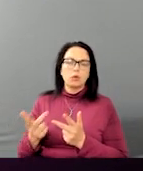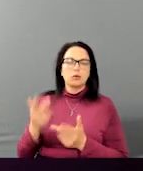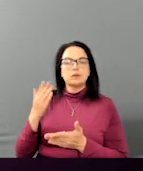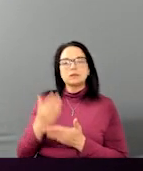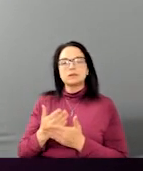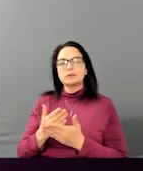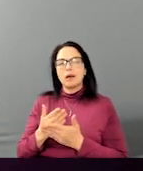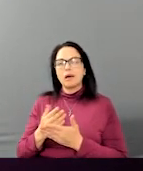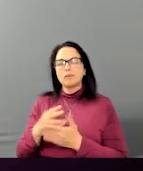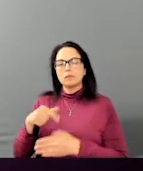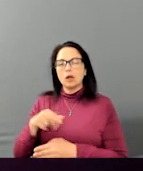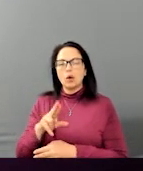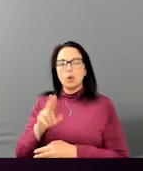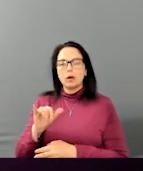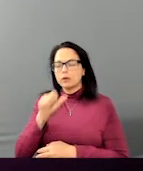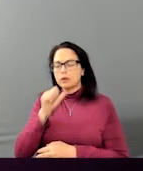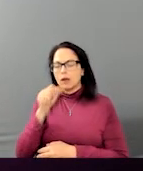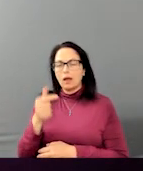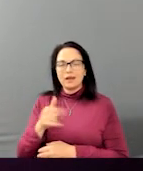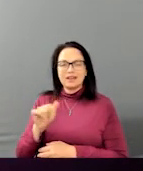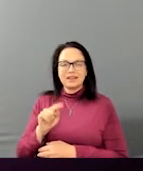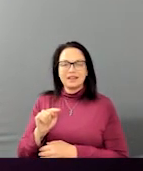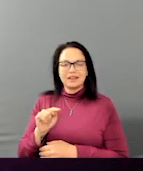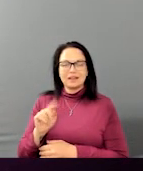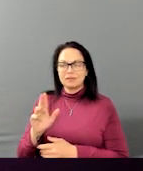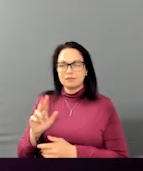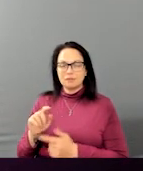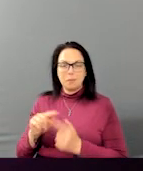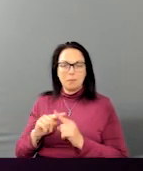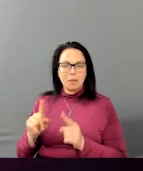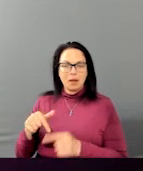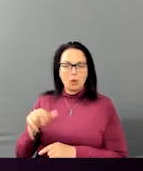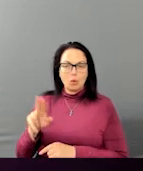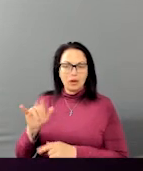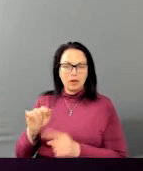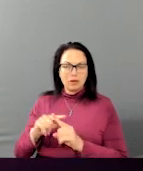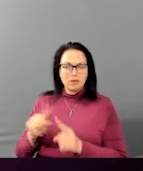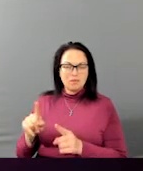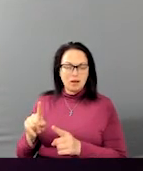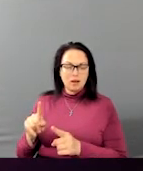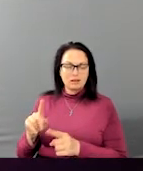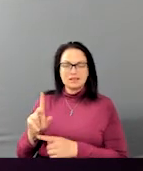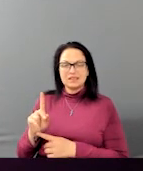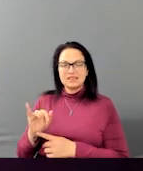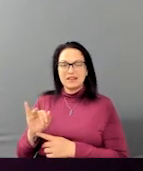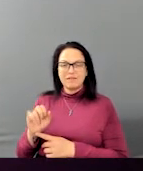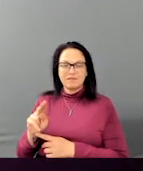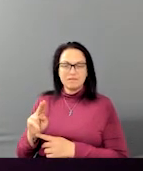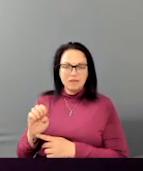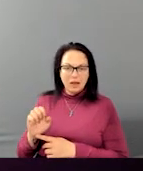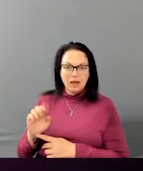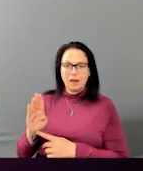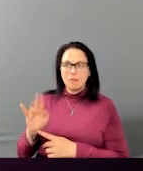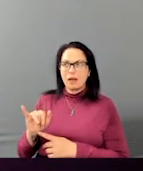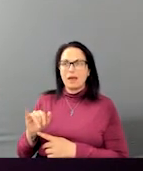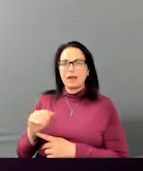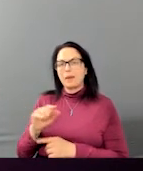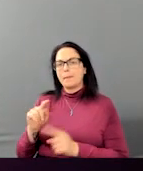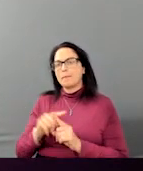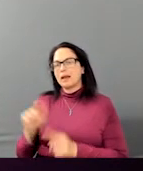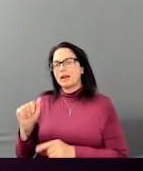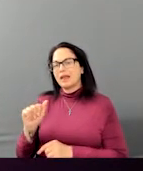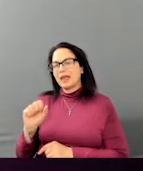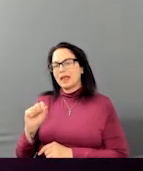get by, not query by, but find by, which is asynchronous. So it will wait